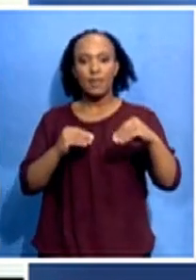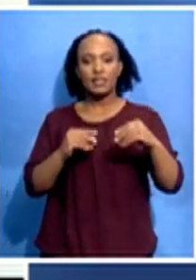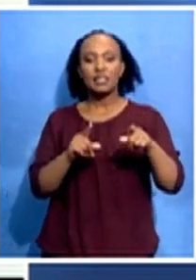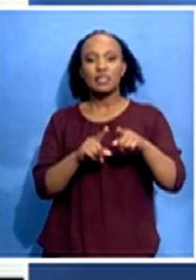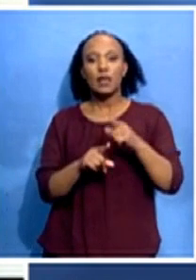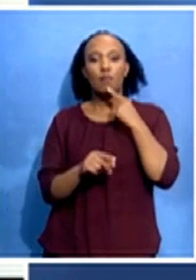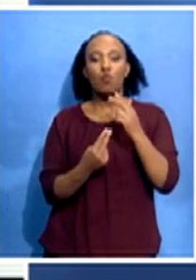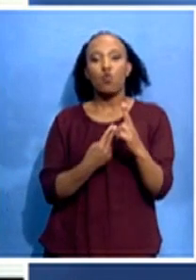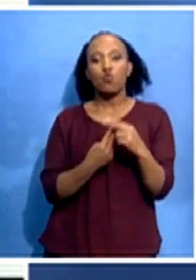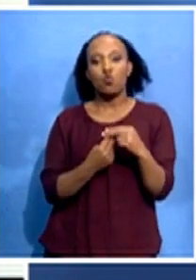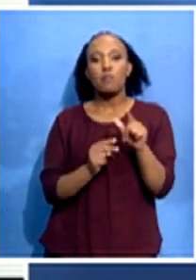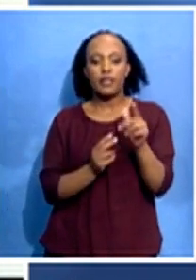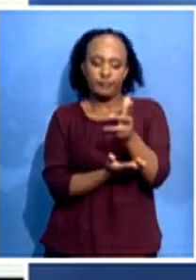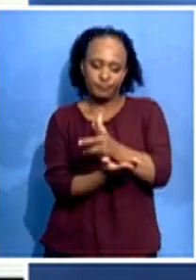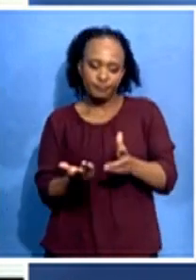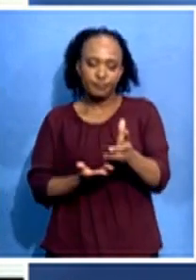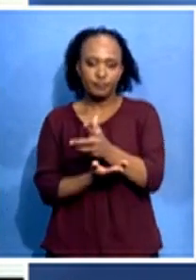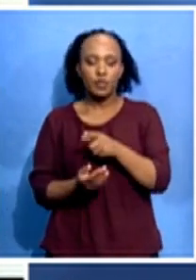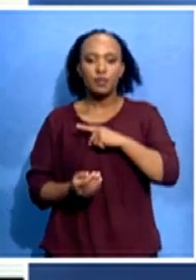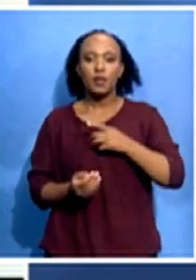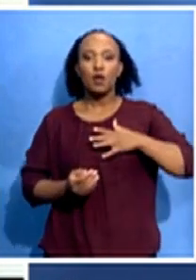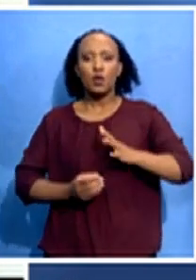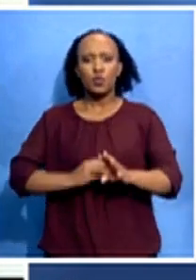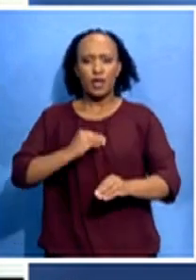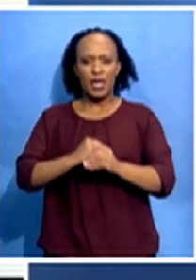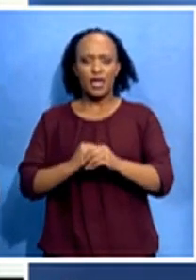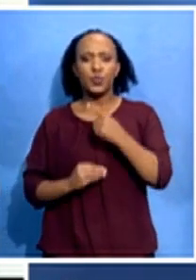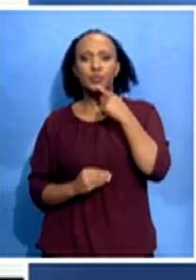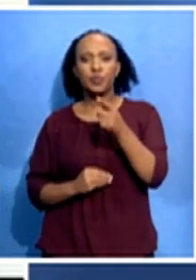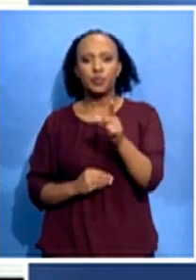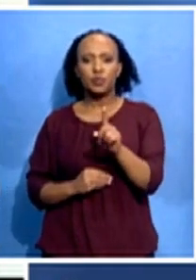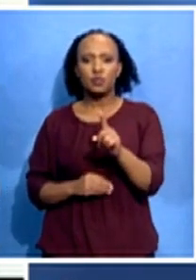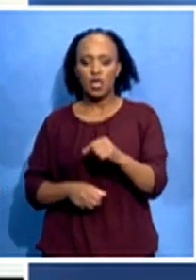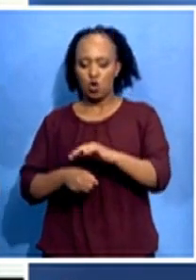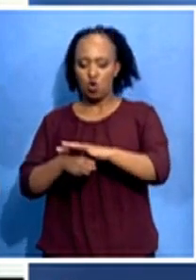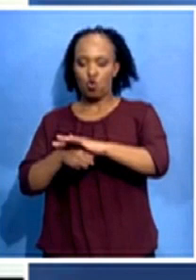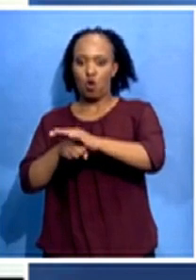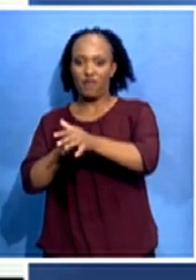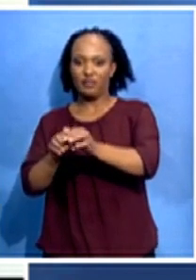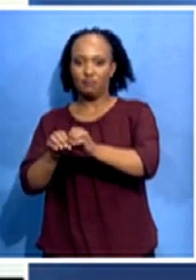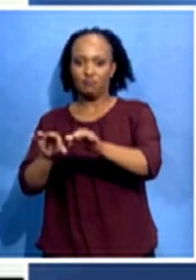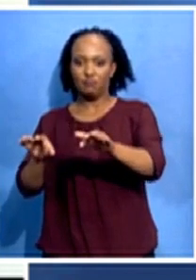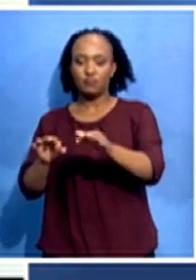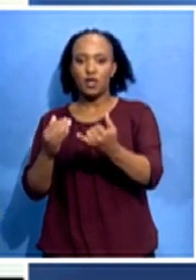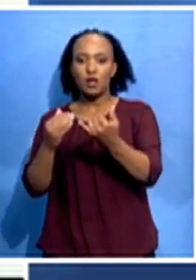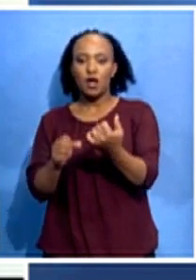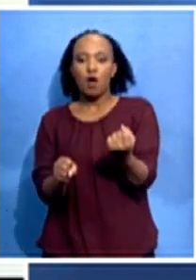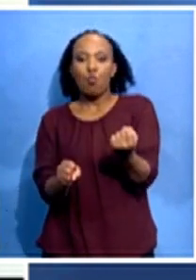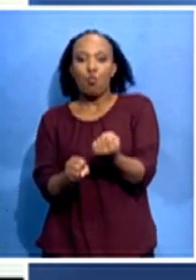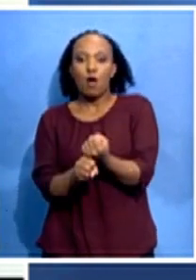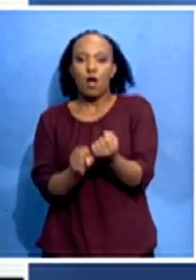I think in COVID, the working arrangement that's happened between government, business, and labor